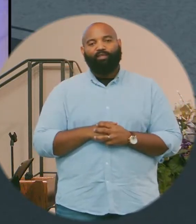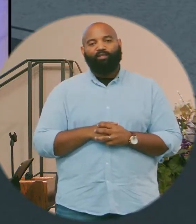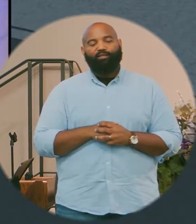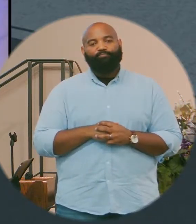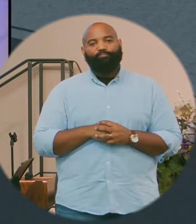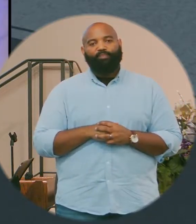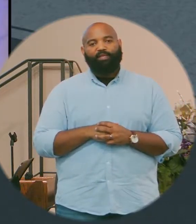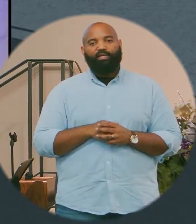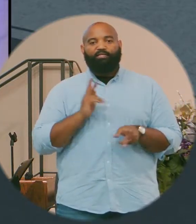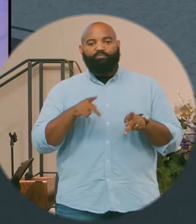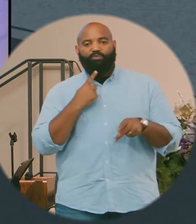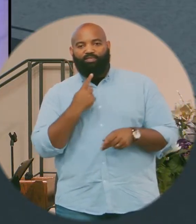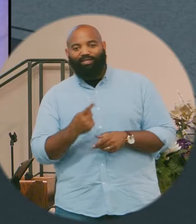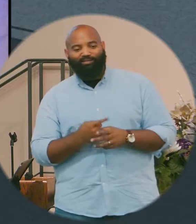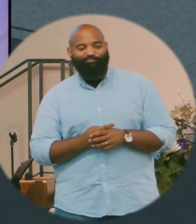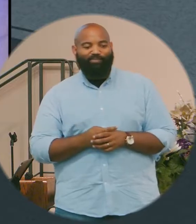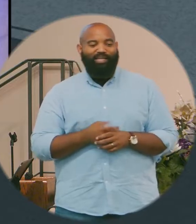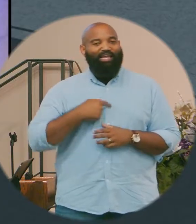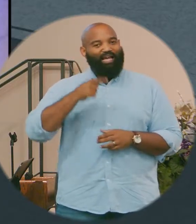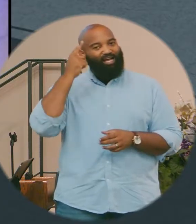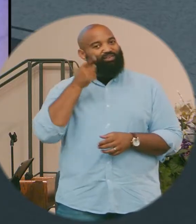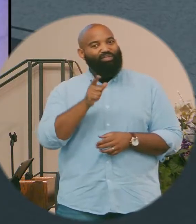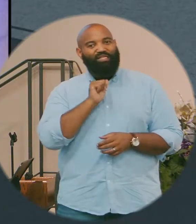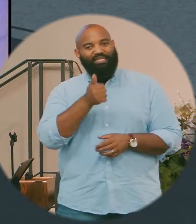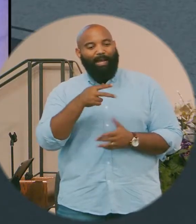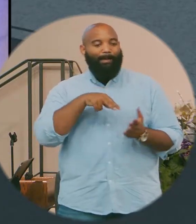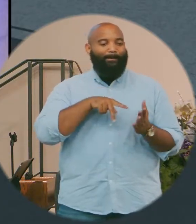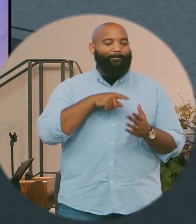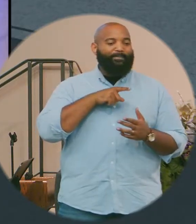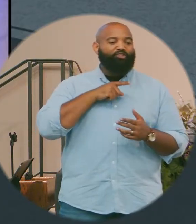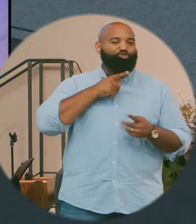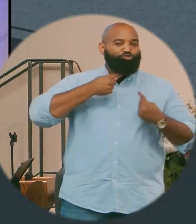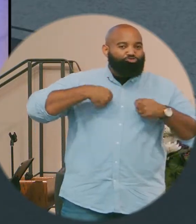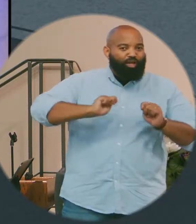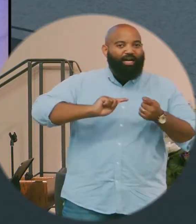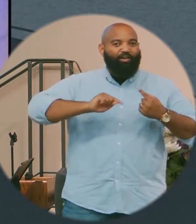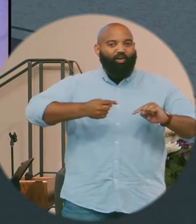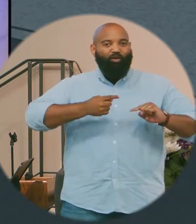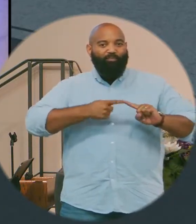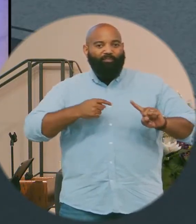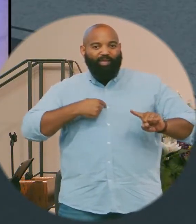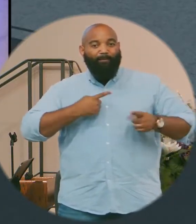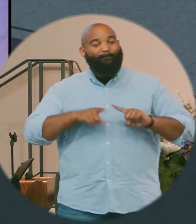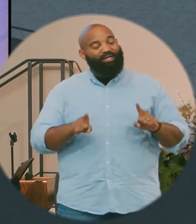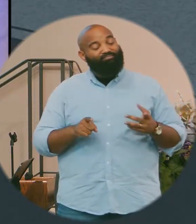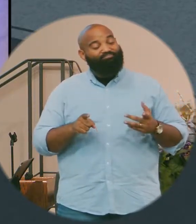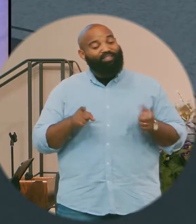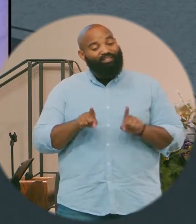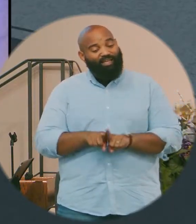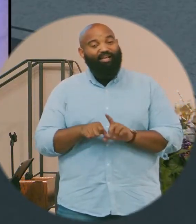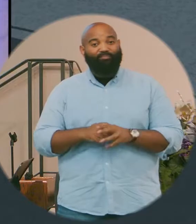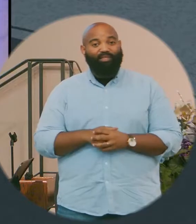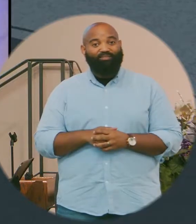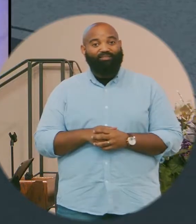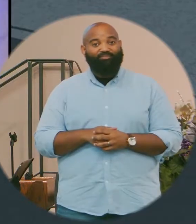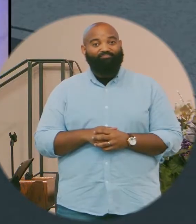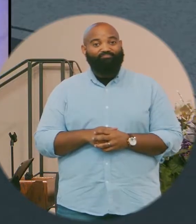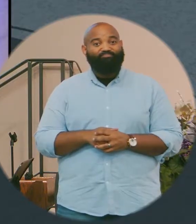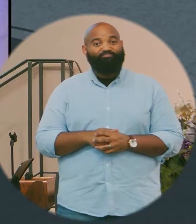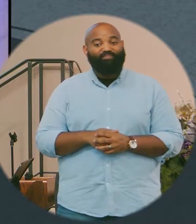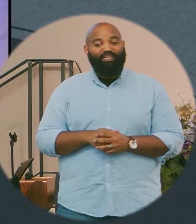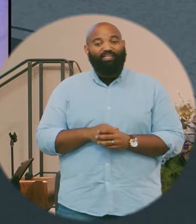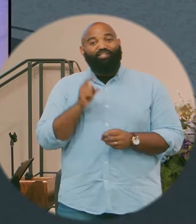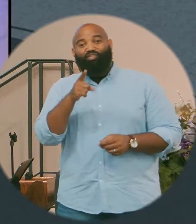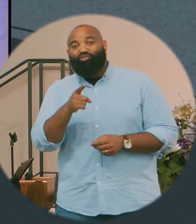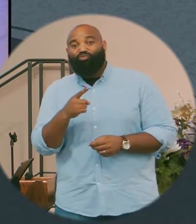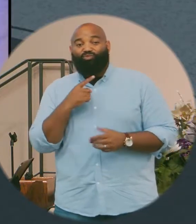Can you think about we were good until you put it on Facebook? Can you think about that it was all good until I heard you tell everybody in the choir about